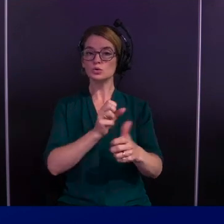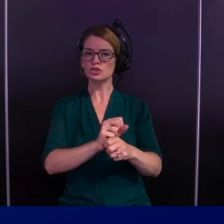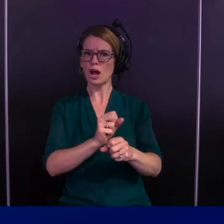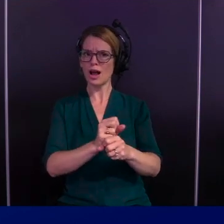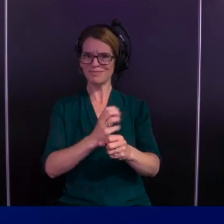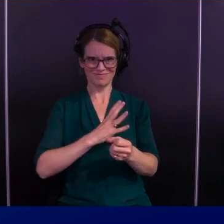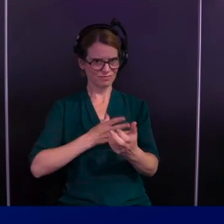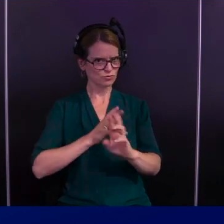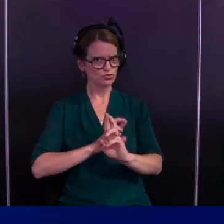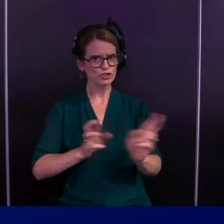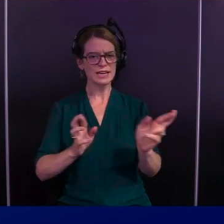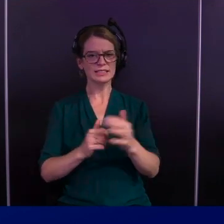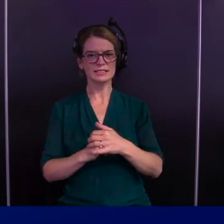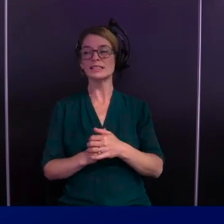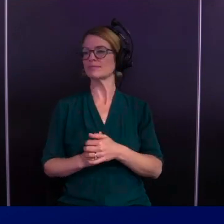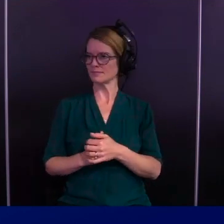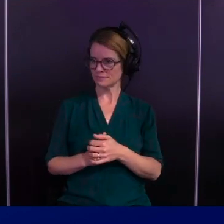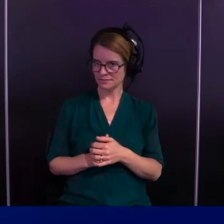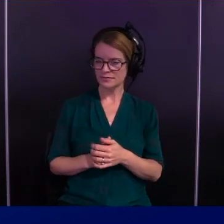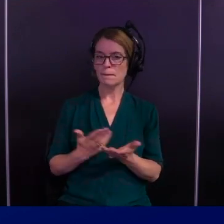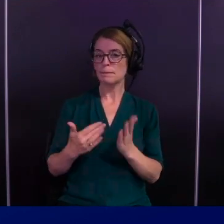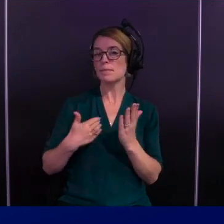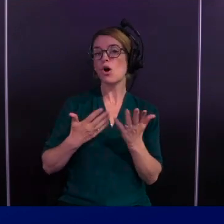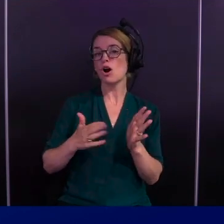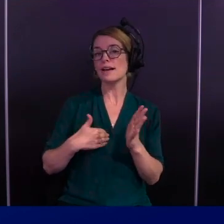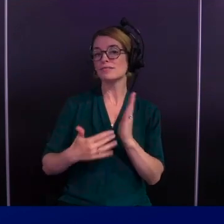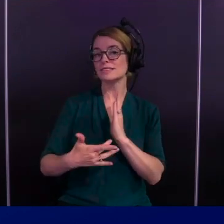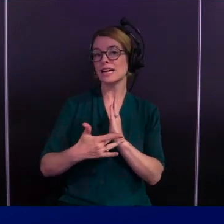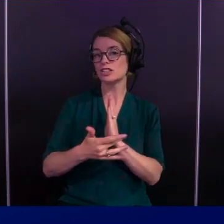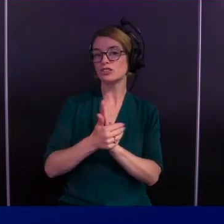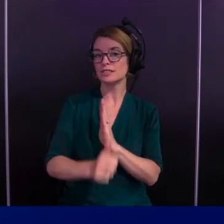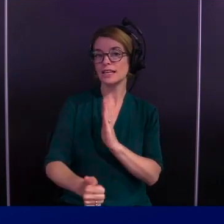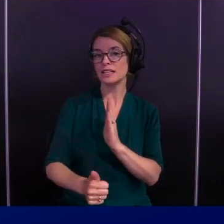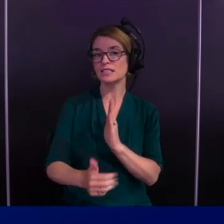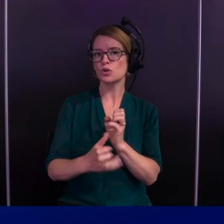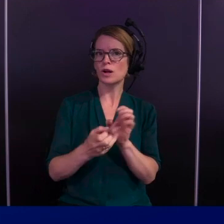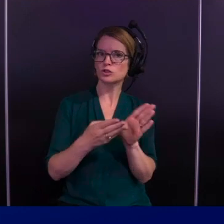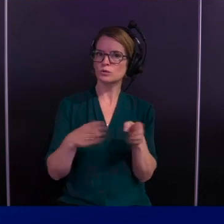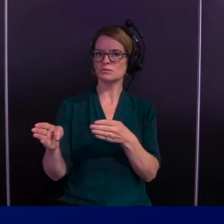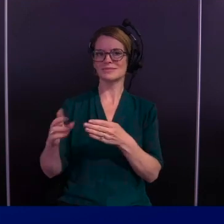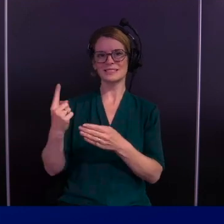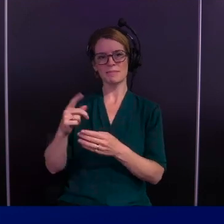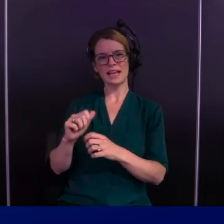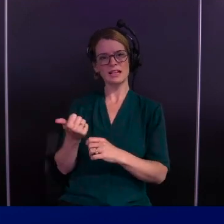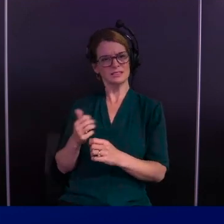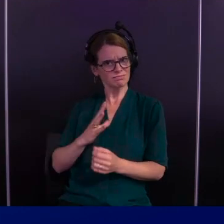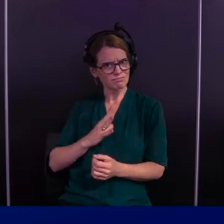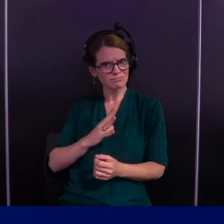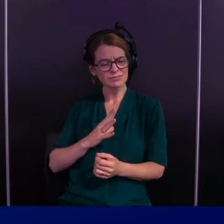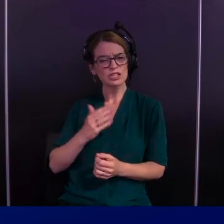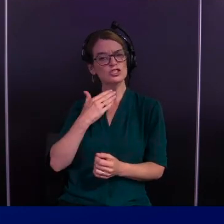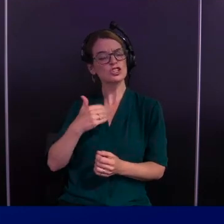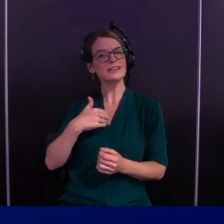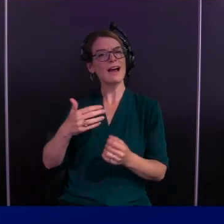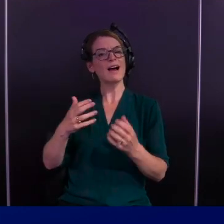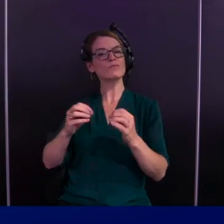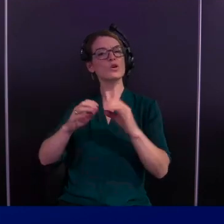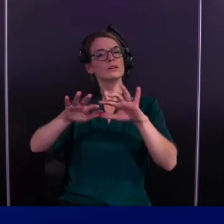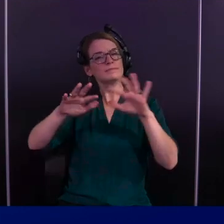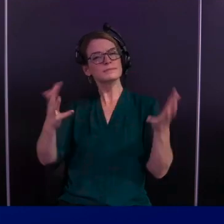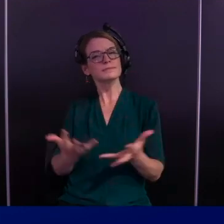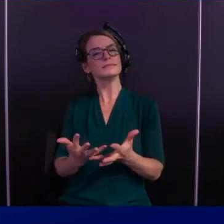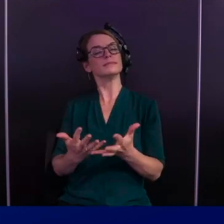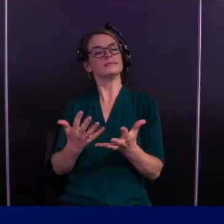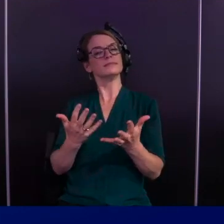have technical skills and you're wanting to really dive into other things, it's great to get a well-rounded view of security